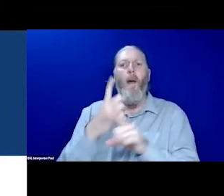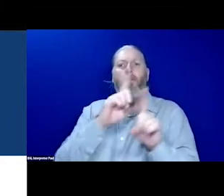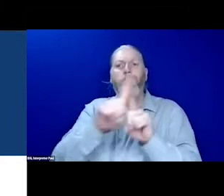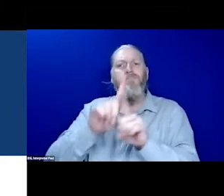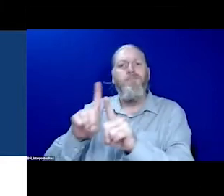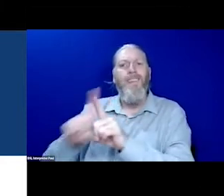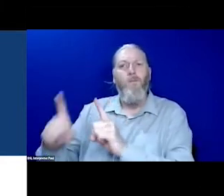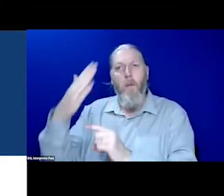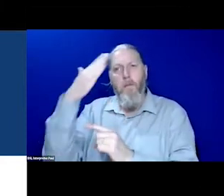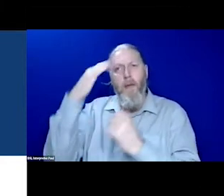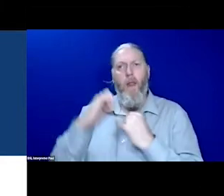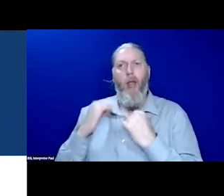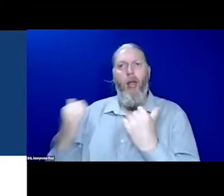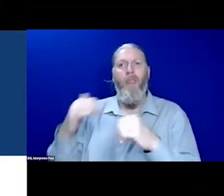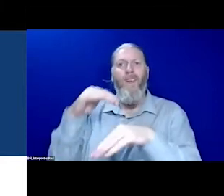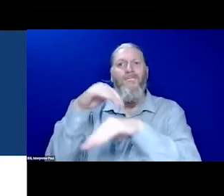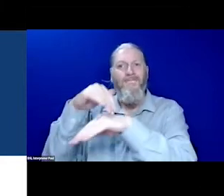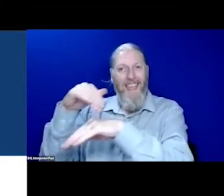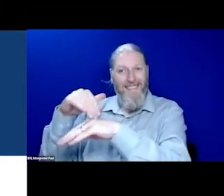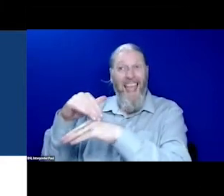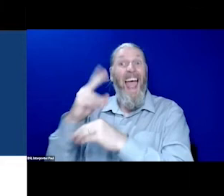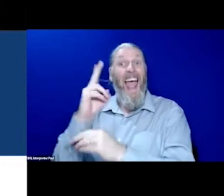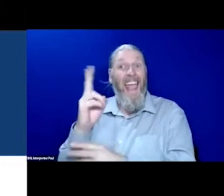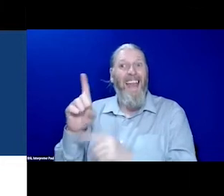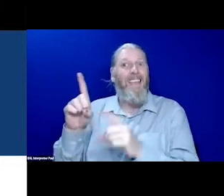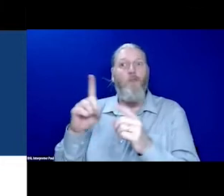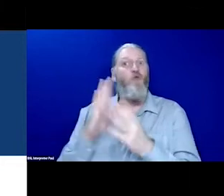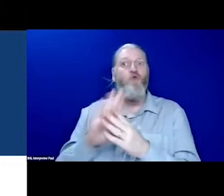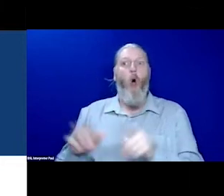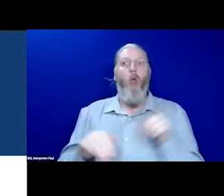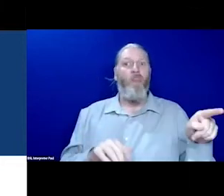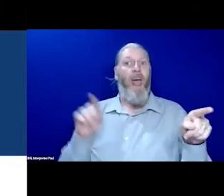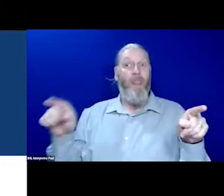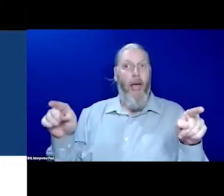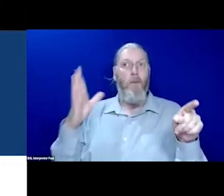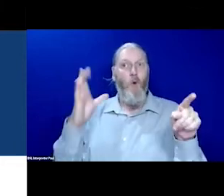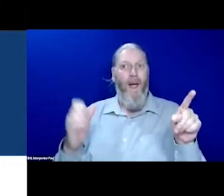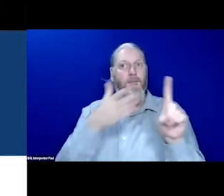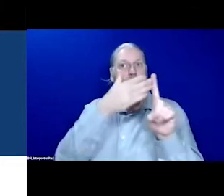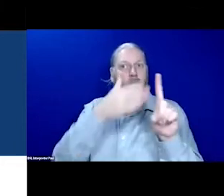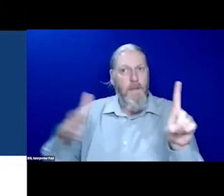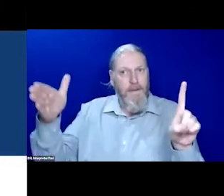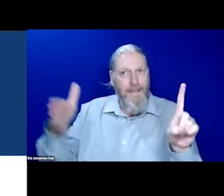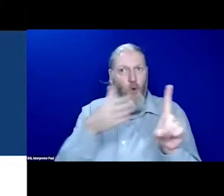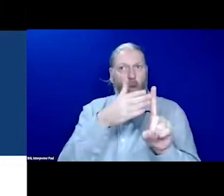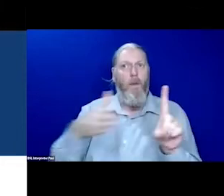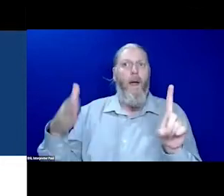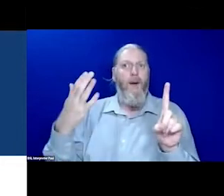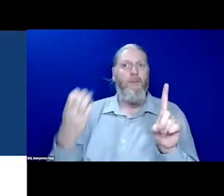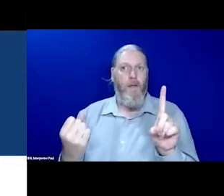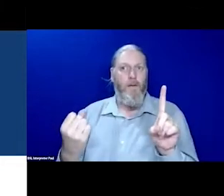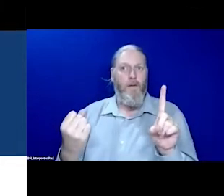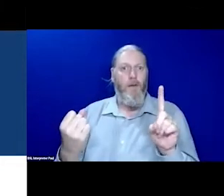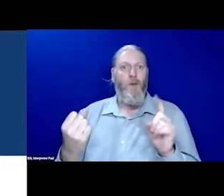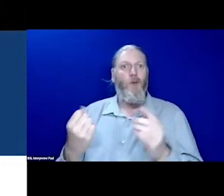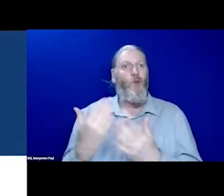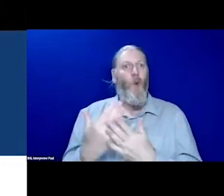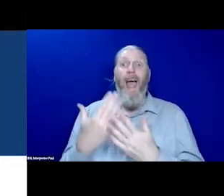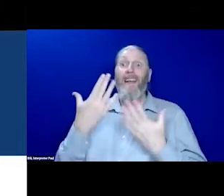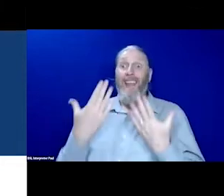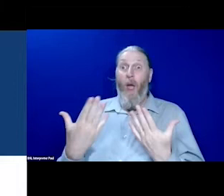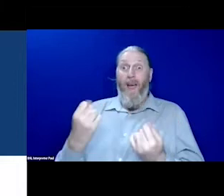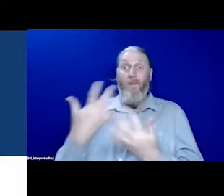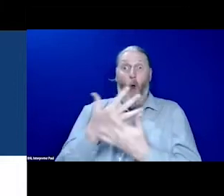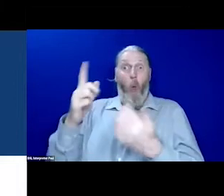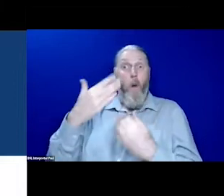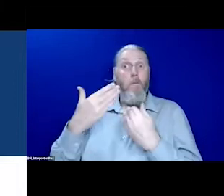Again, thinking of them on a continuum. So the kind of outcomes we're seeing are things like increased cases of suicidal thoughts